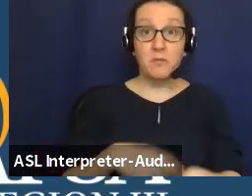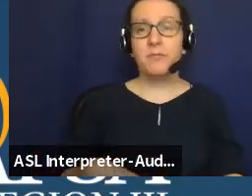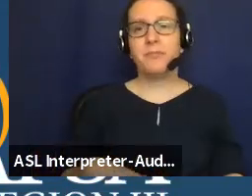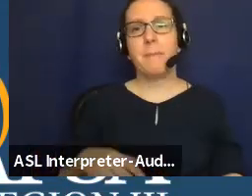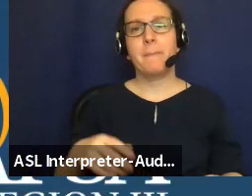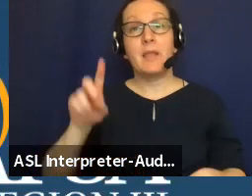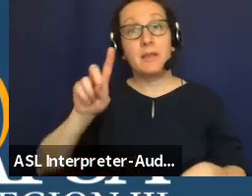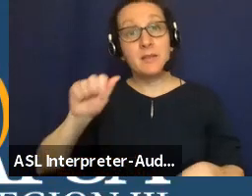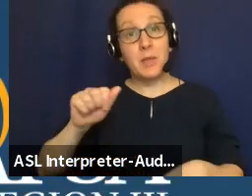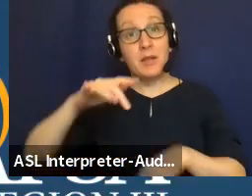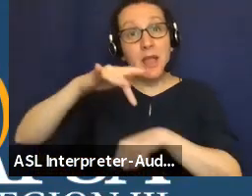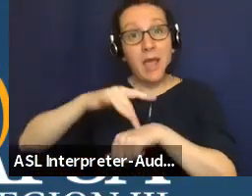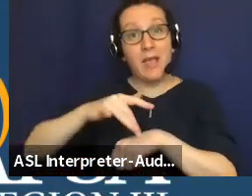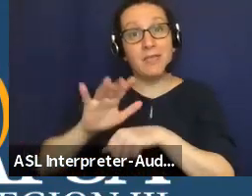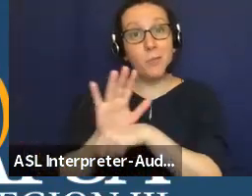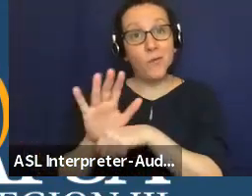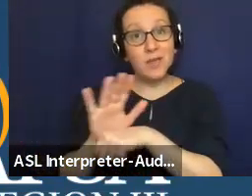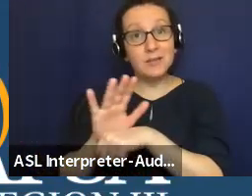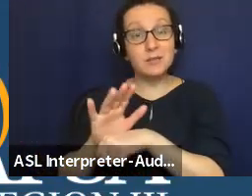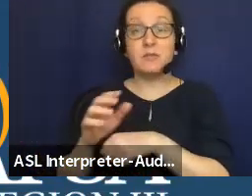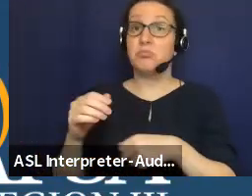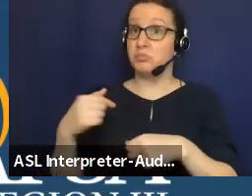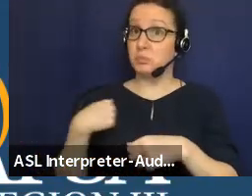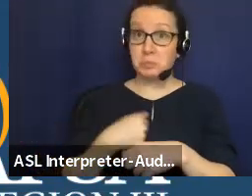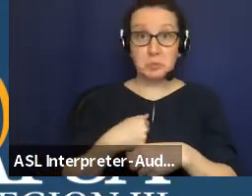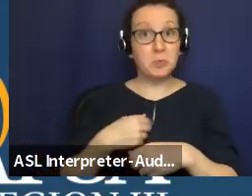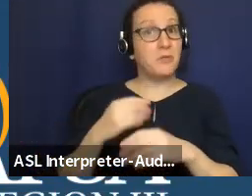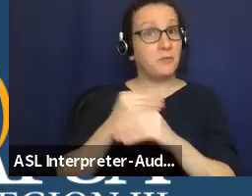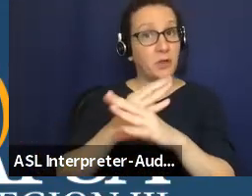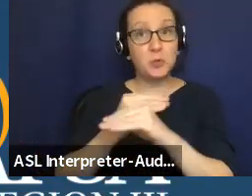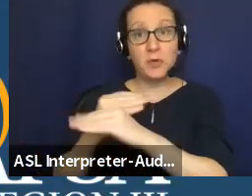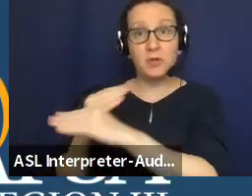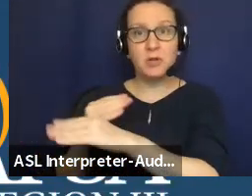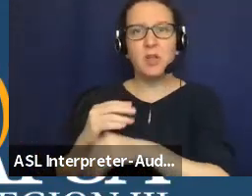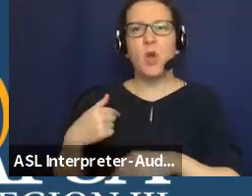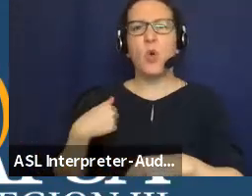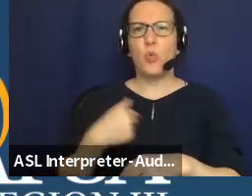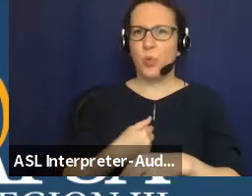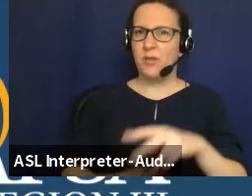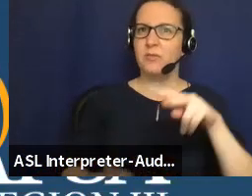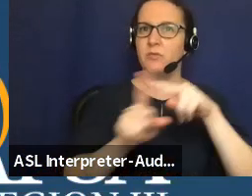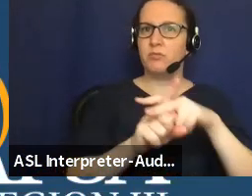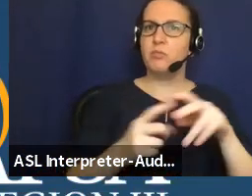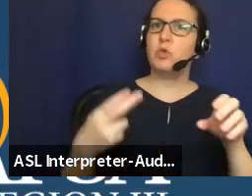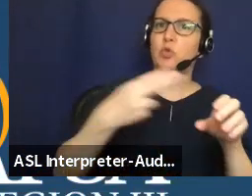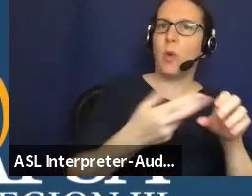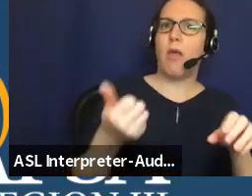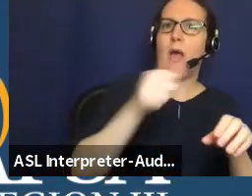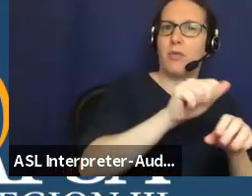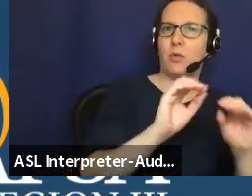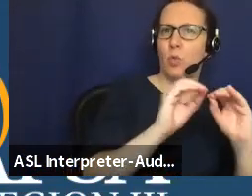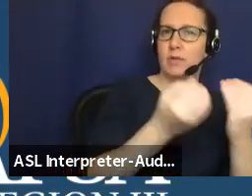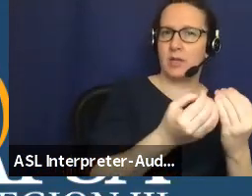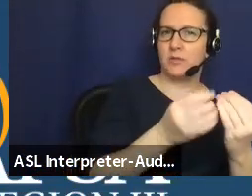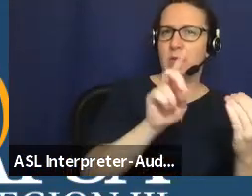we've tabled, I guess you can say, tabled at a number of virtual exhibit booths for disability and exchange organizations.